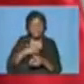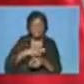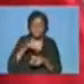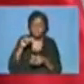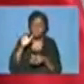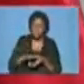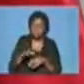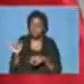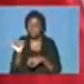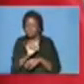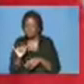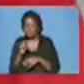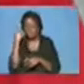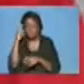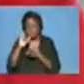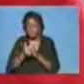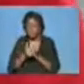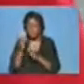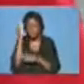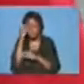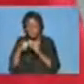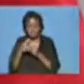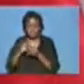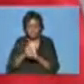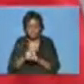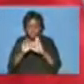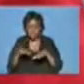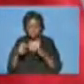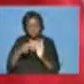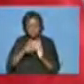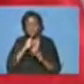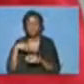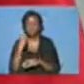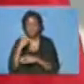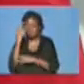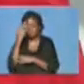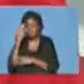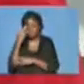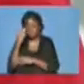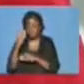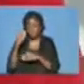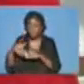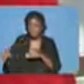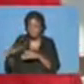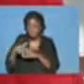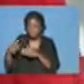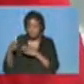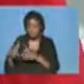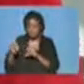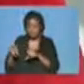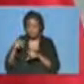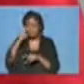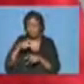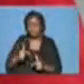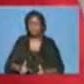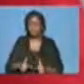this is the future of our nation, man, and you gotta look out for them. And we neighbors have to live neighborly. You know, they say it takes